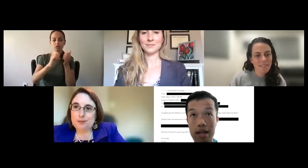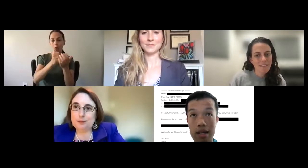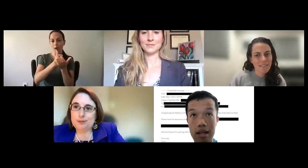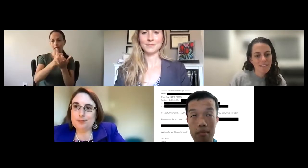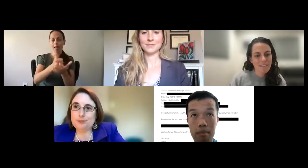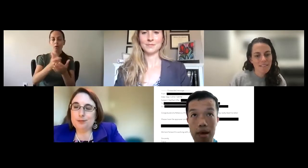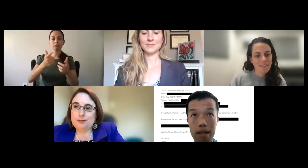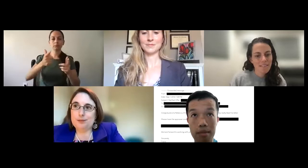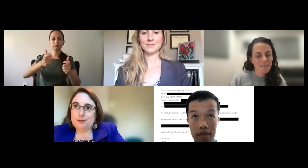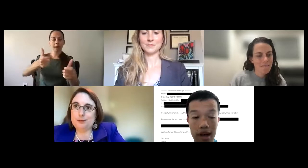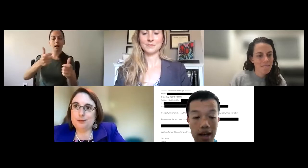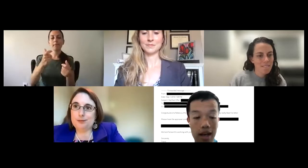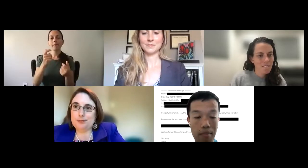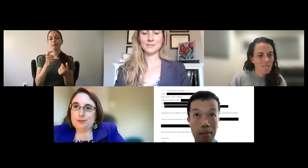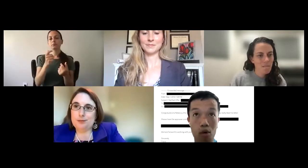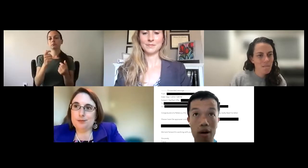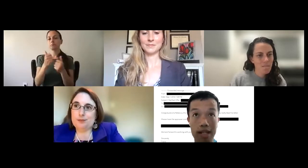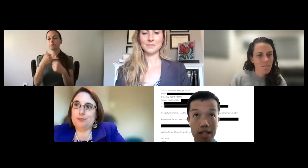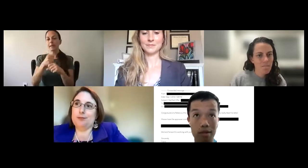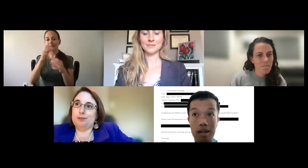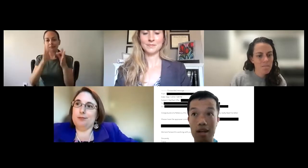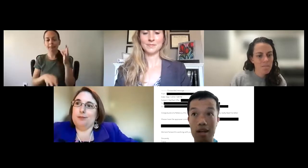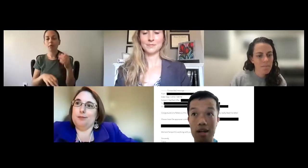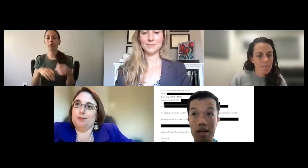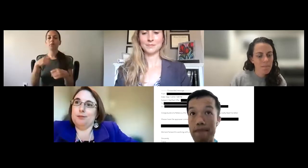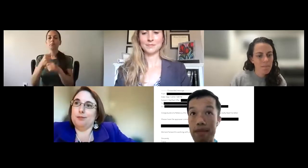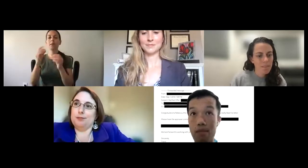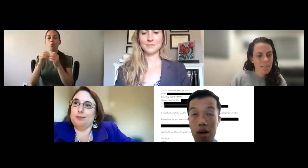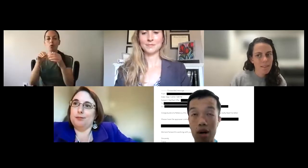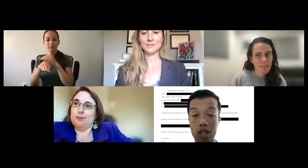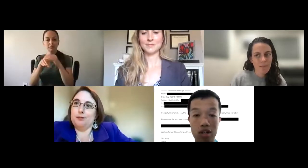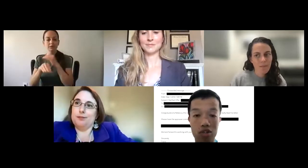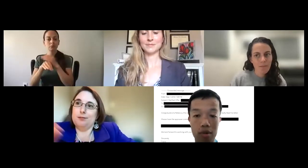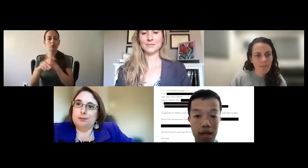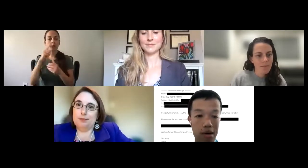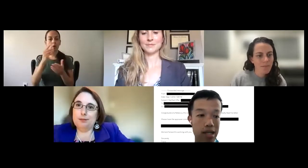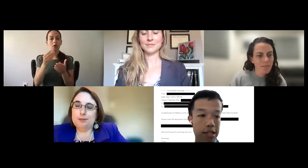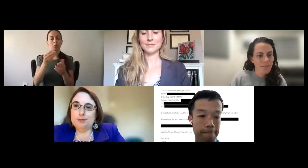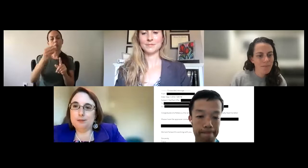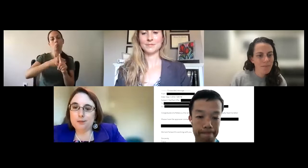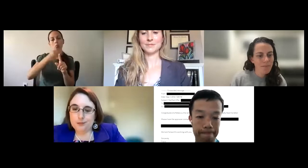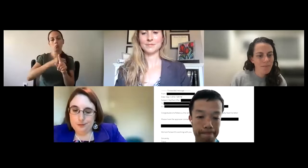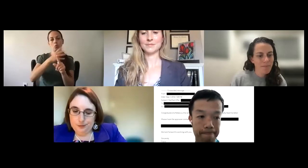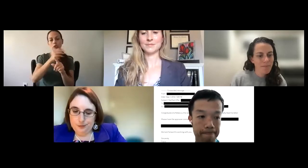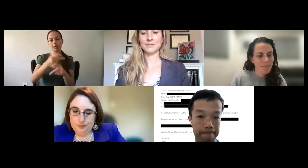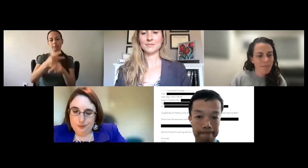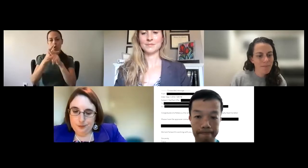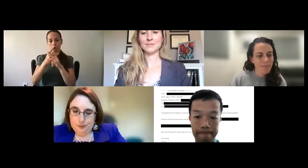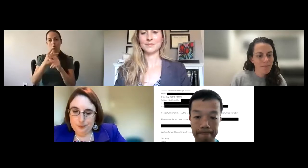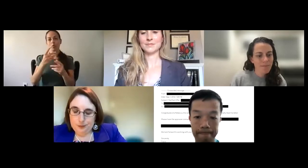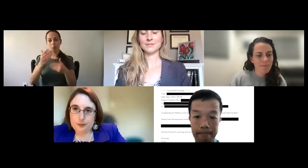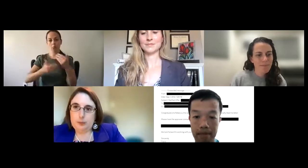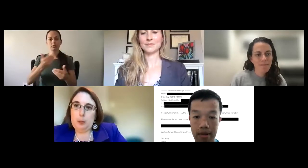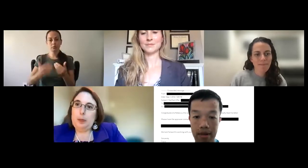accelerate, simplify, and make more accessible the mortgage and consumer lending process.